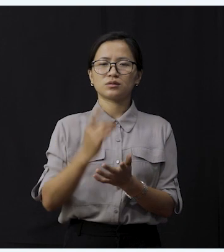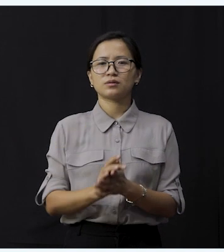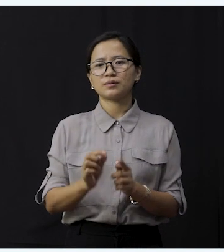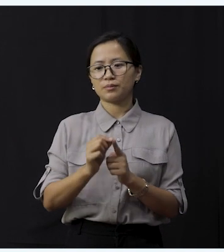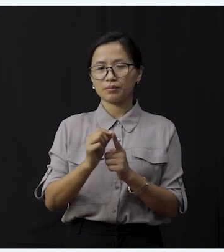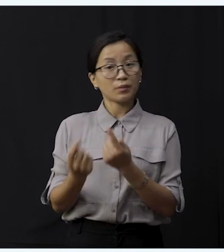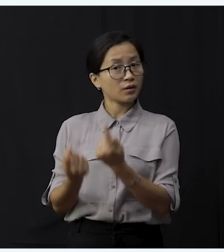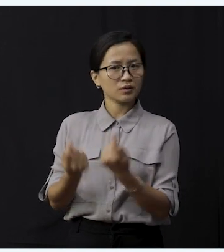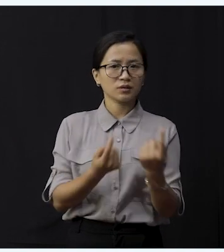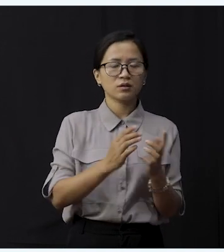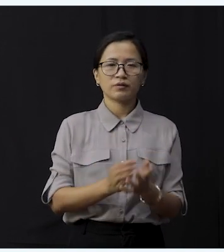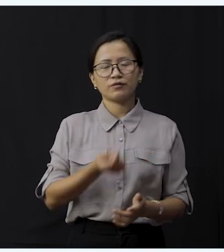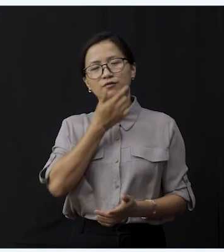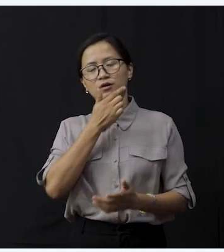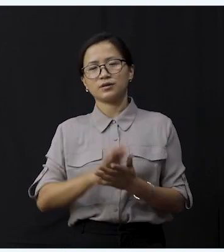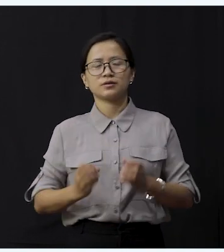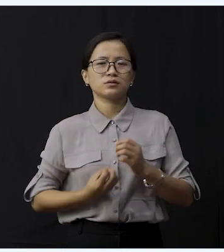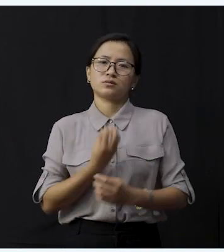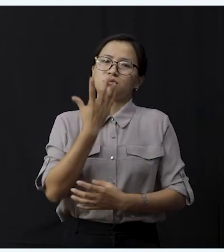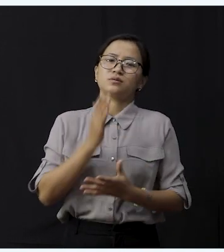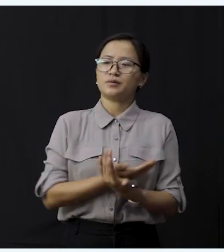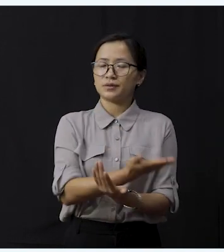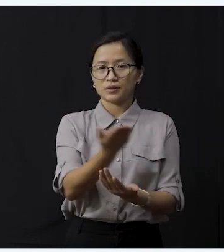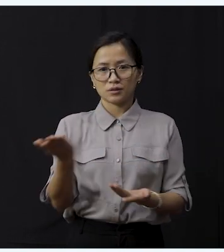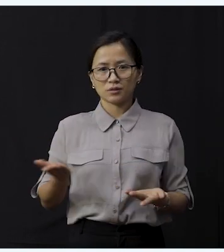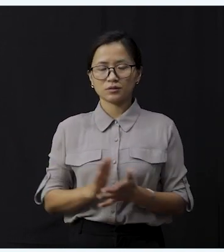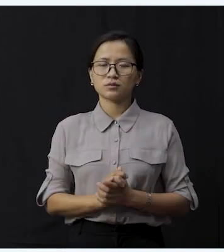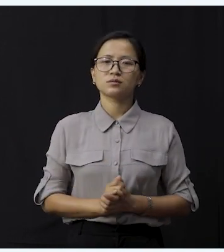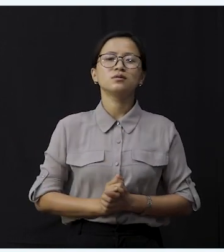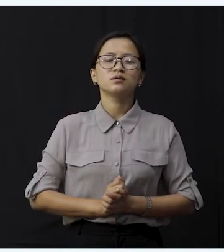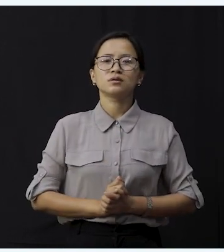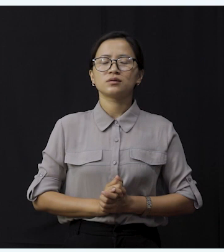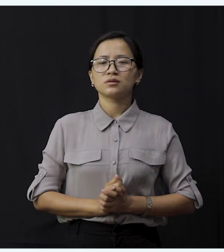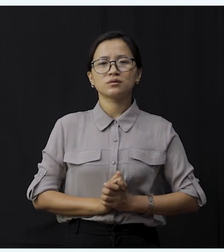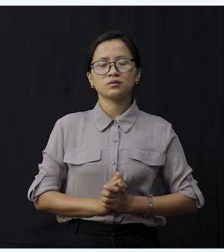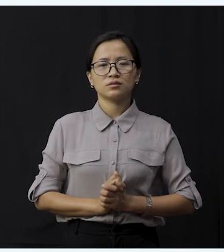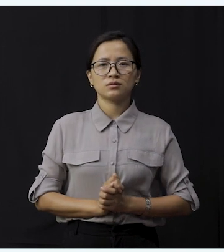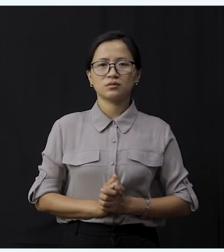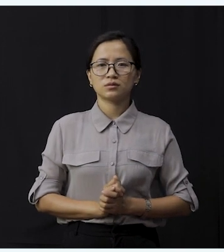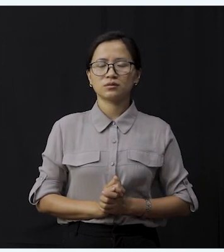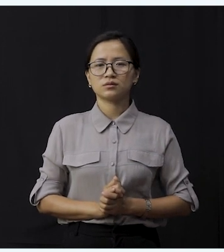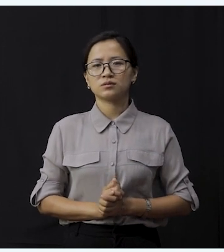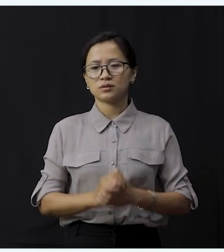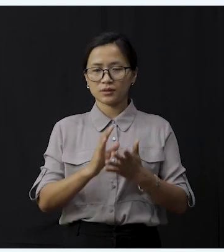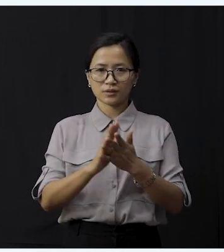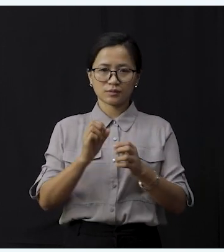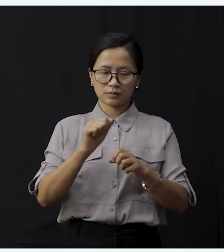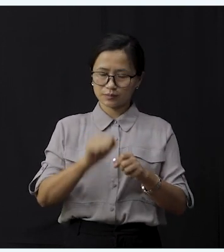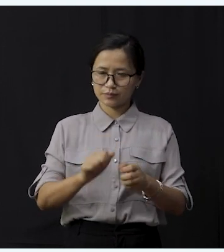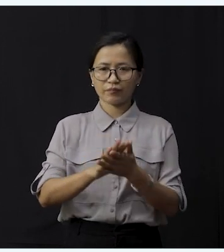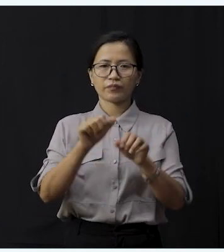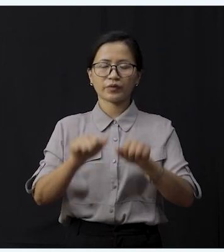park and have fun and enjoy there. So park is categorized or park can be classified into